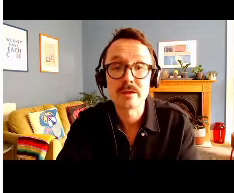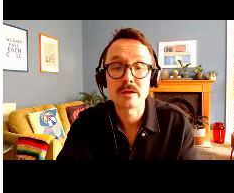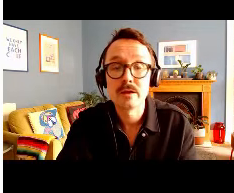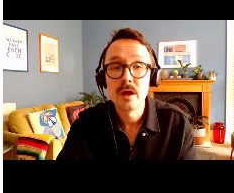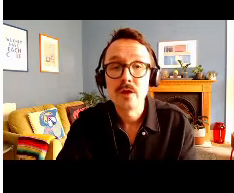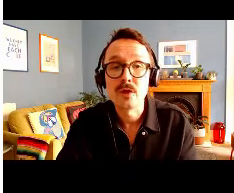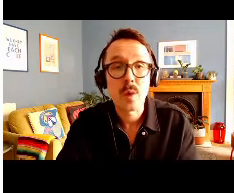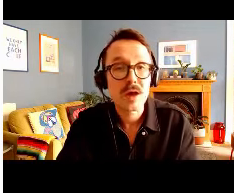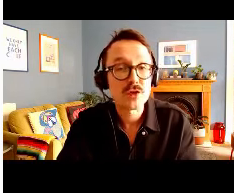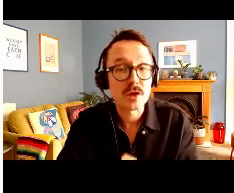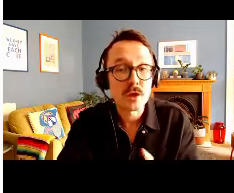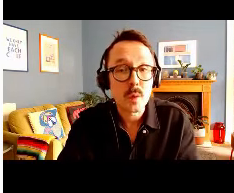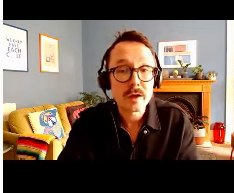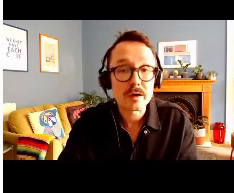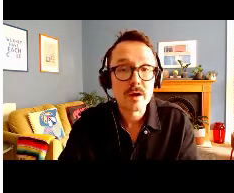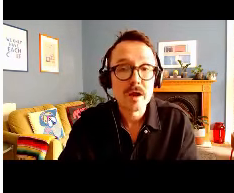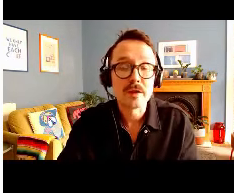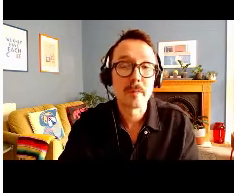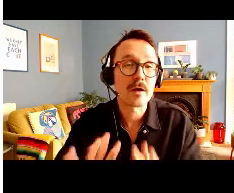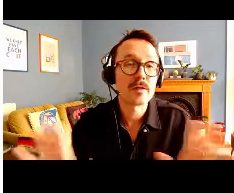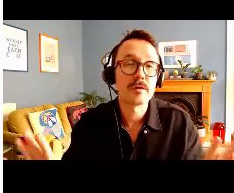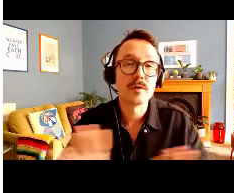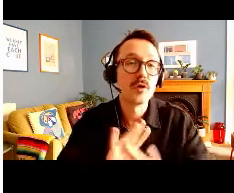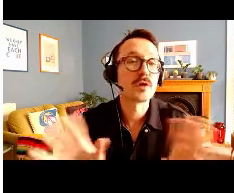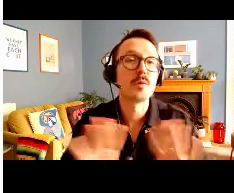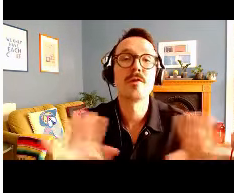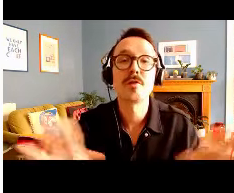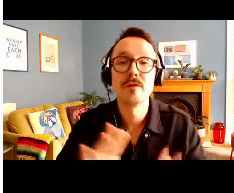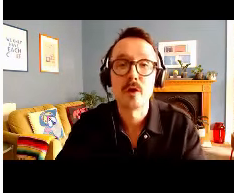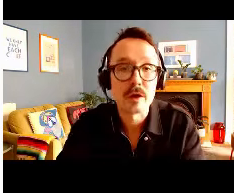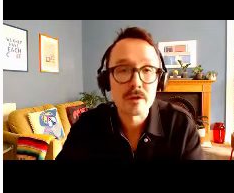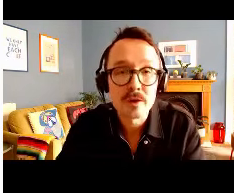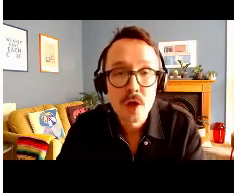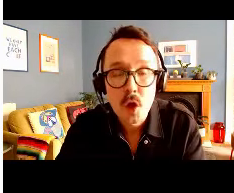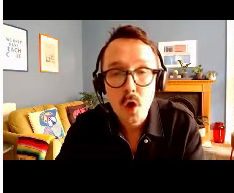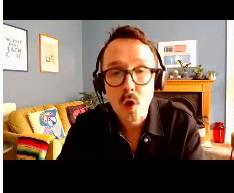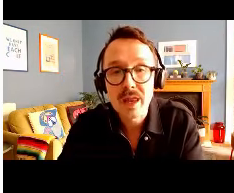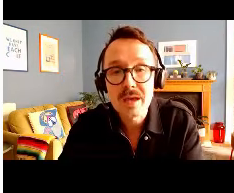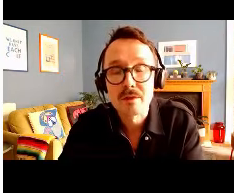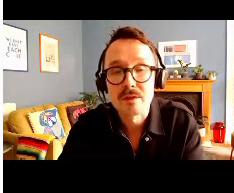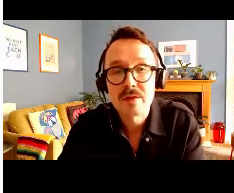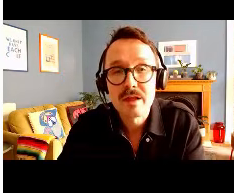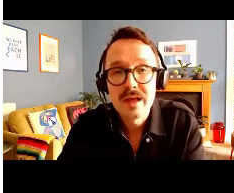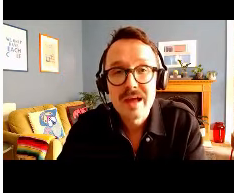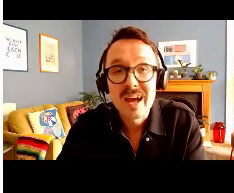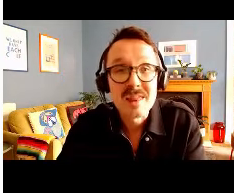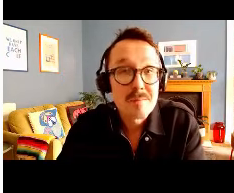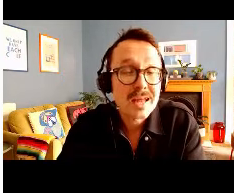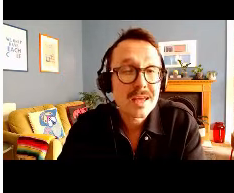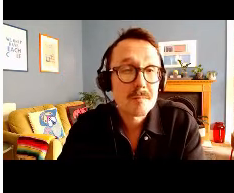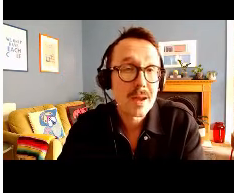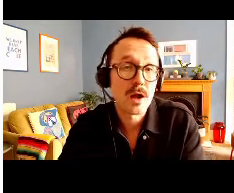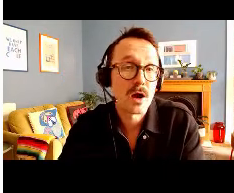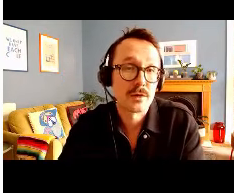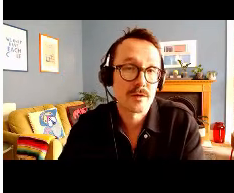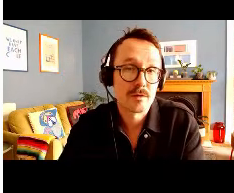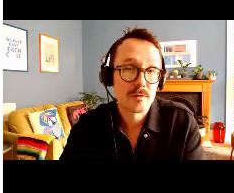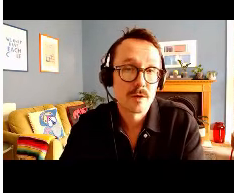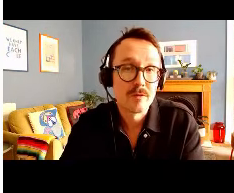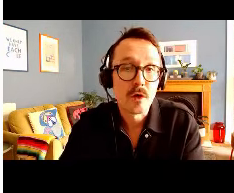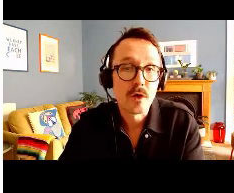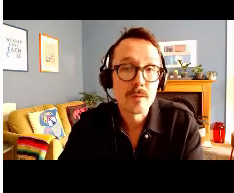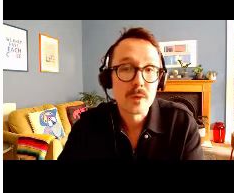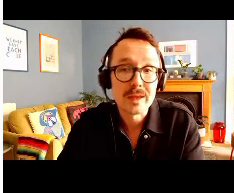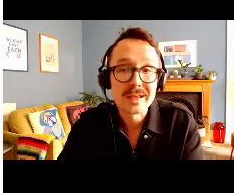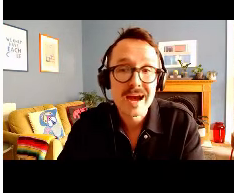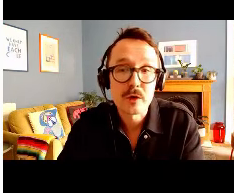different gender, the questioning queer, the person who just wants to avoid all labels, and the many, many others